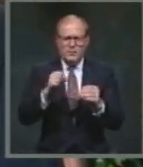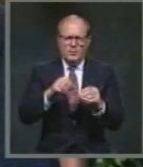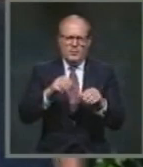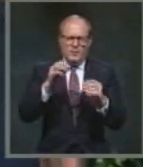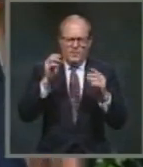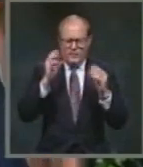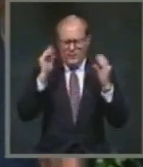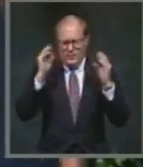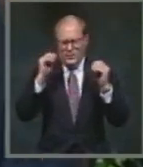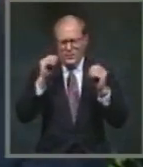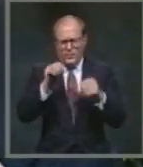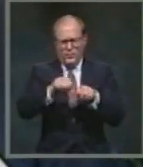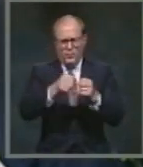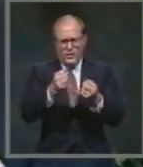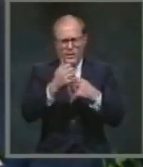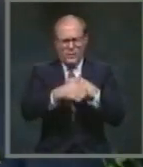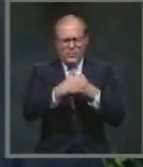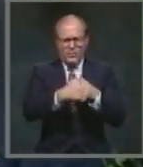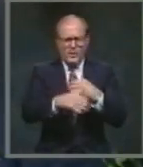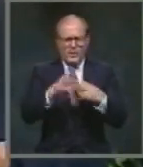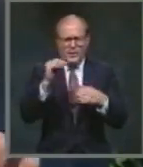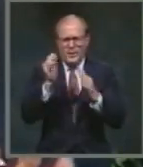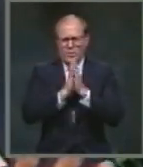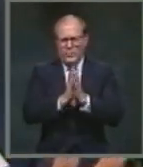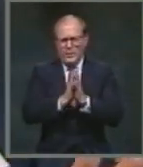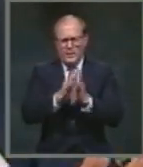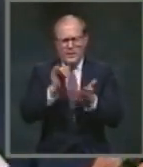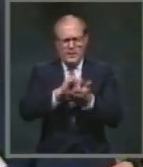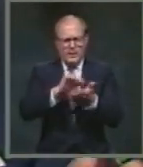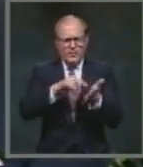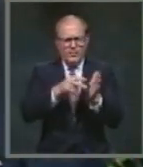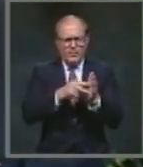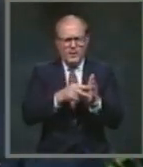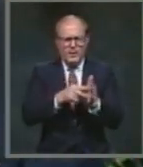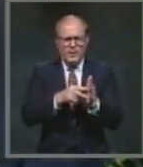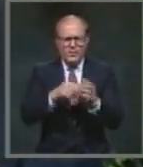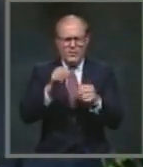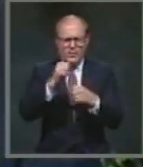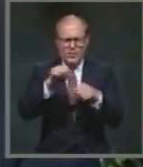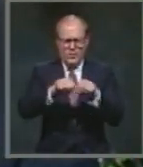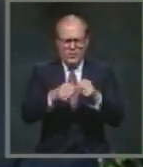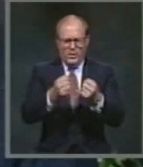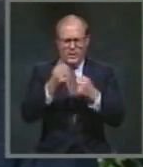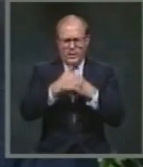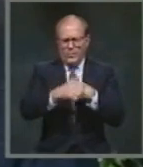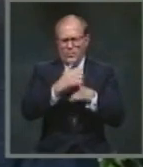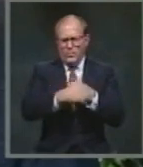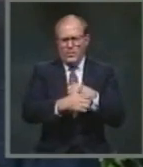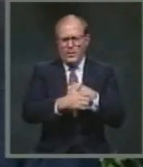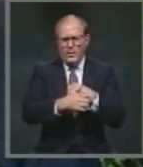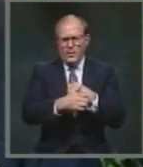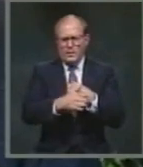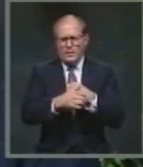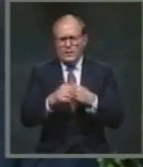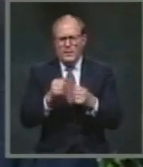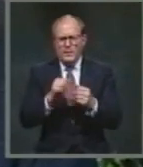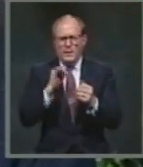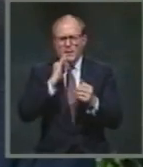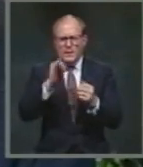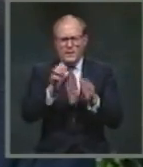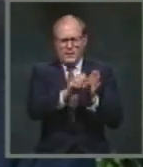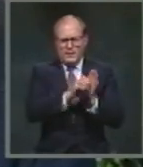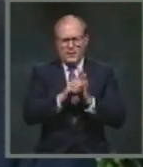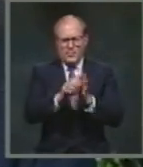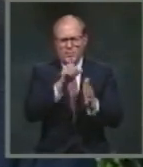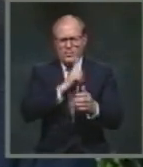prayers." And that breaking of bread, enumerated along with the other matters of worship, indicative of the